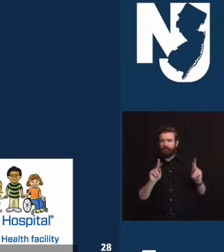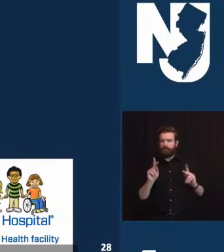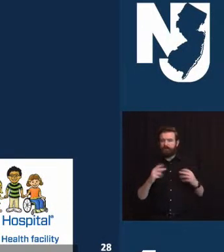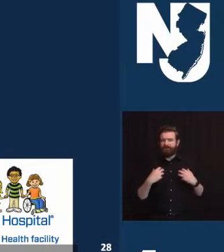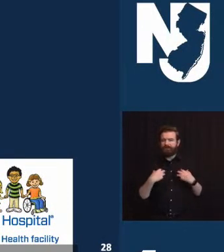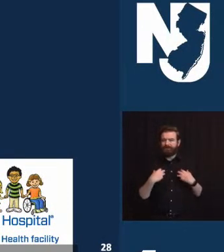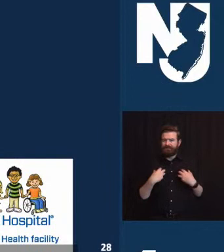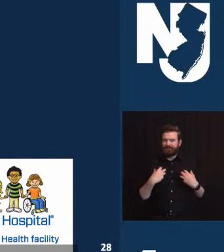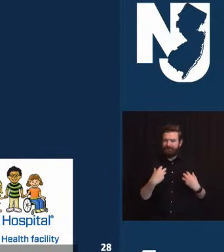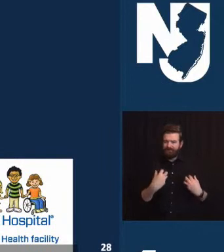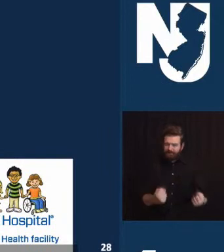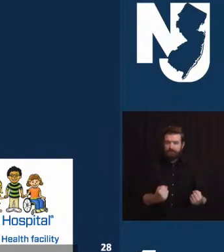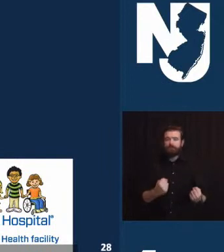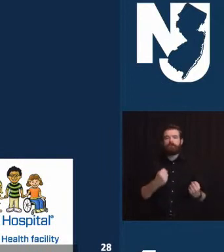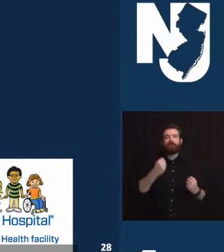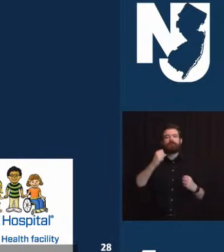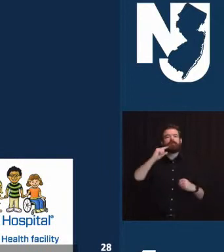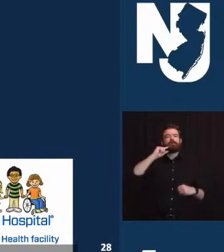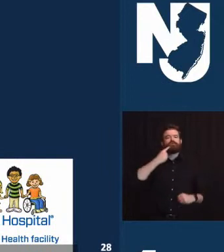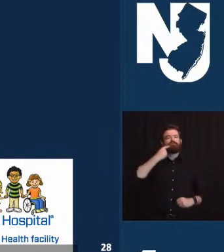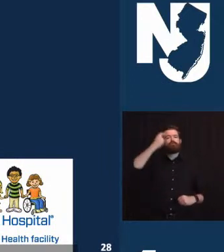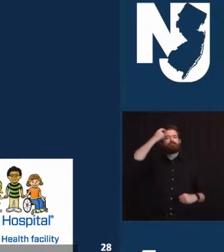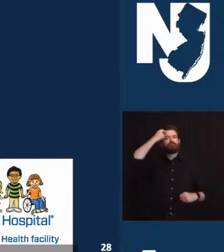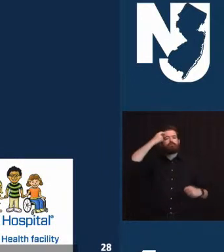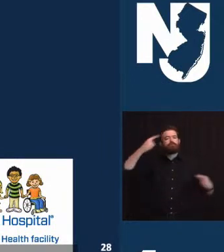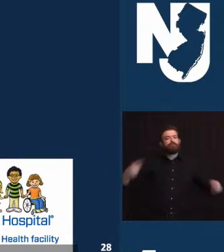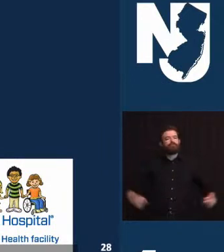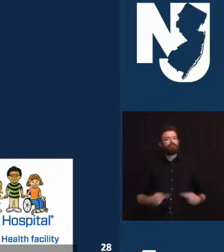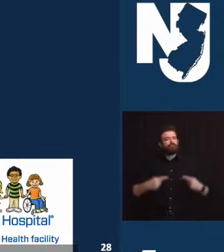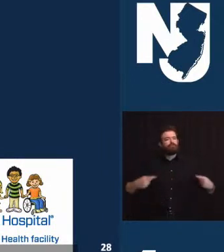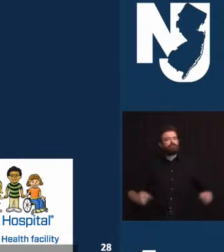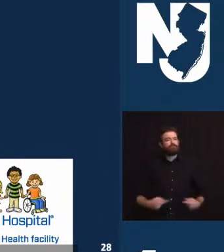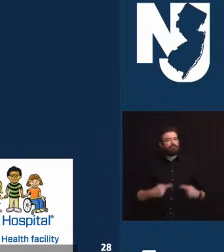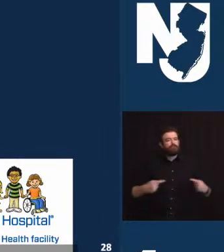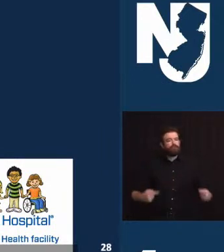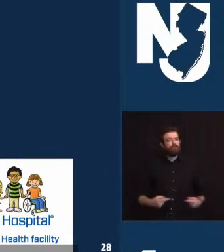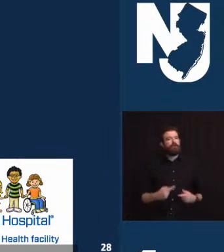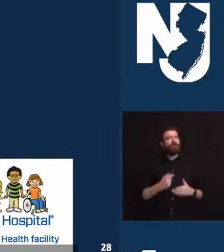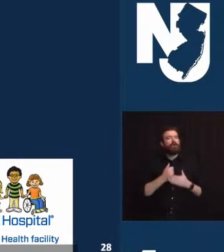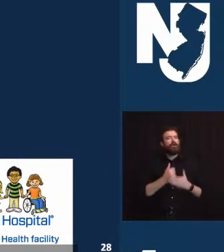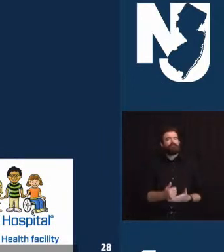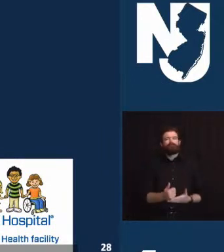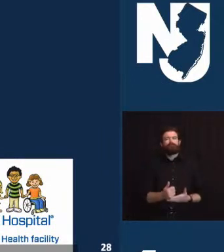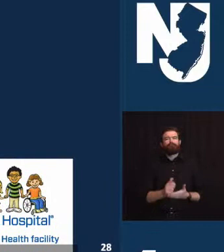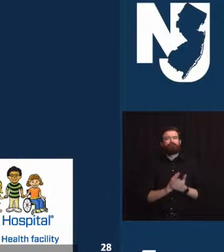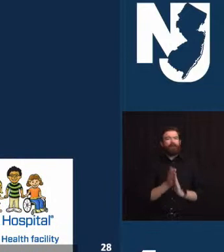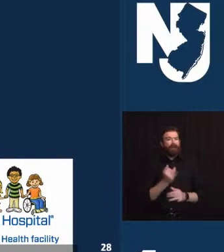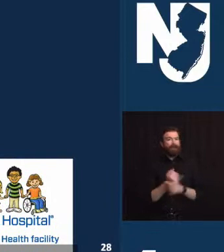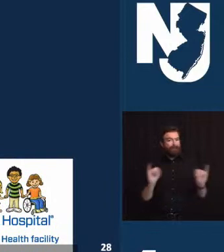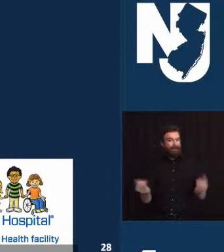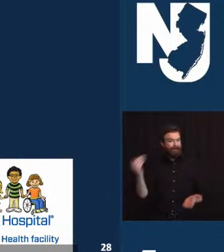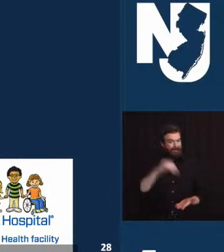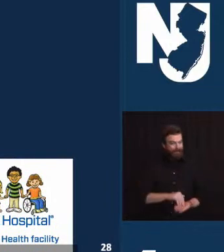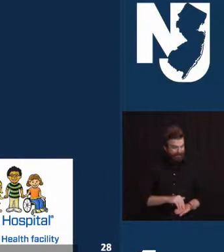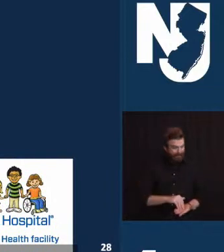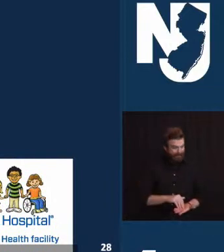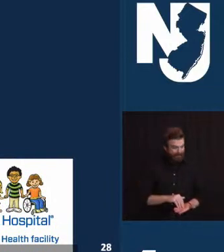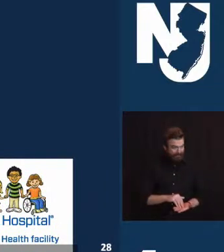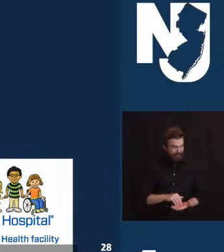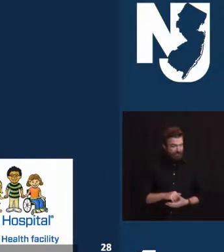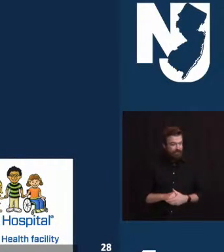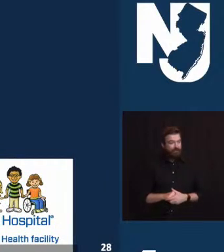families, working with them to regain their independence and productivity. This is something this organization has been doing